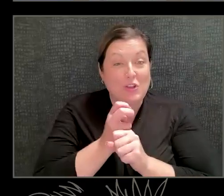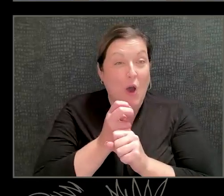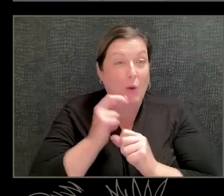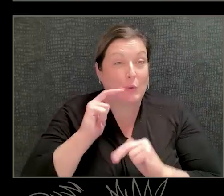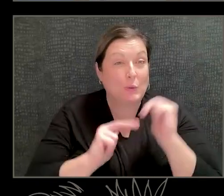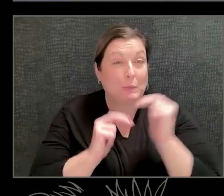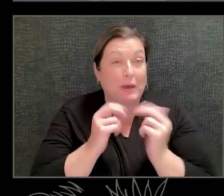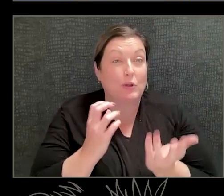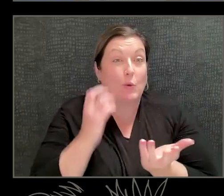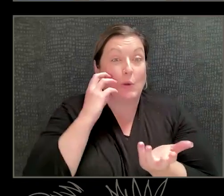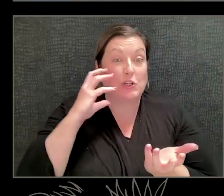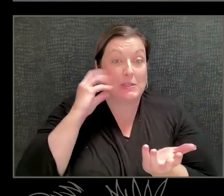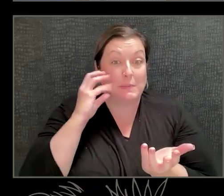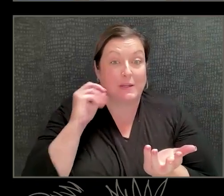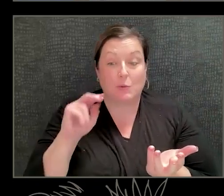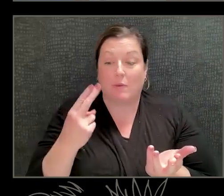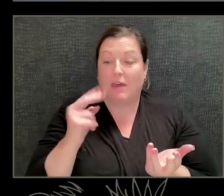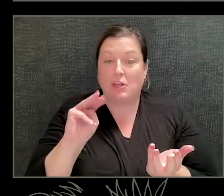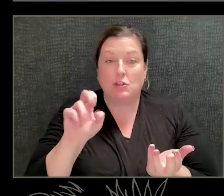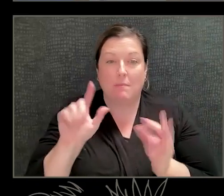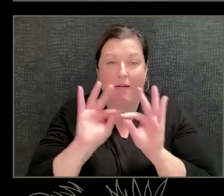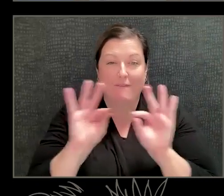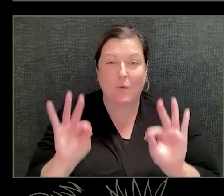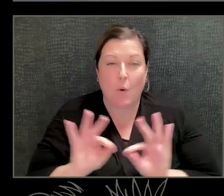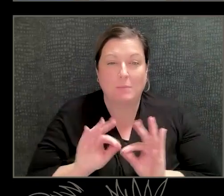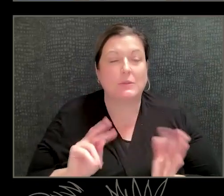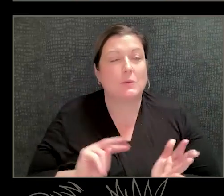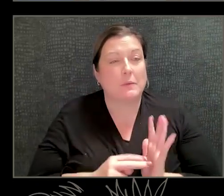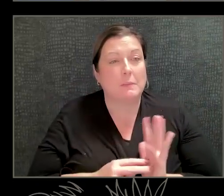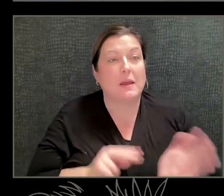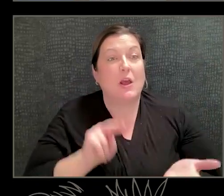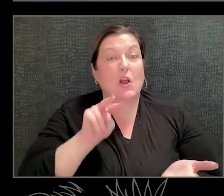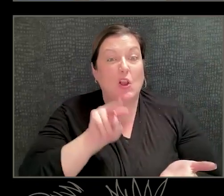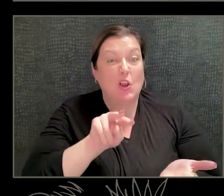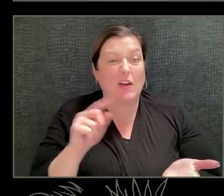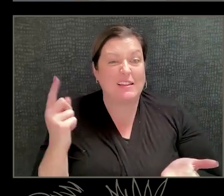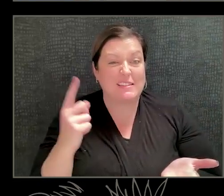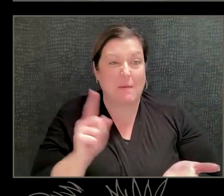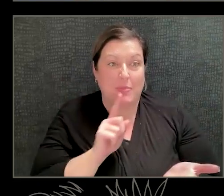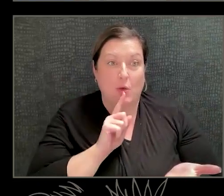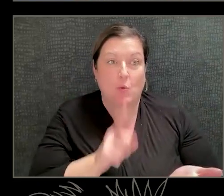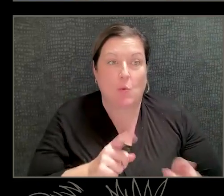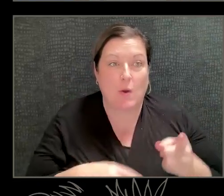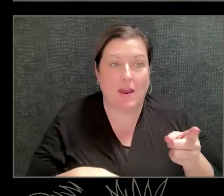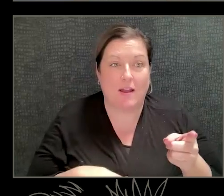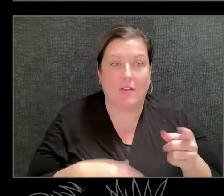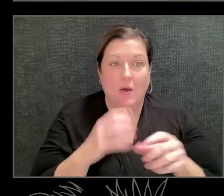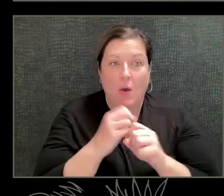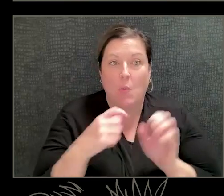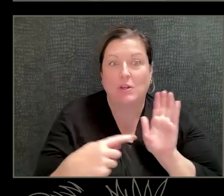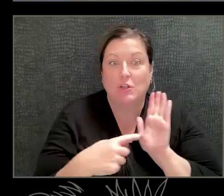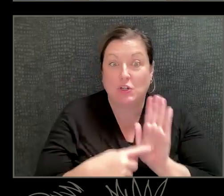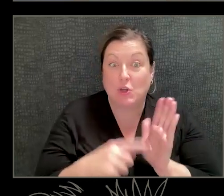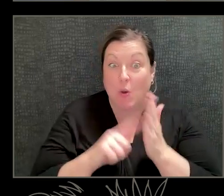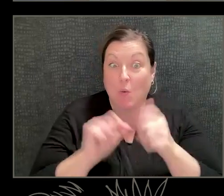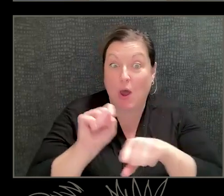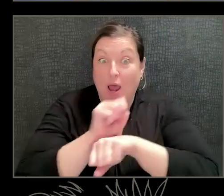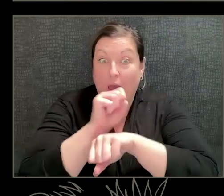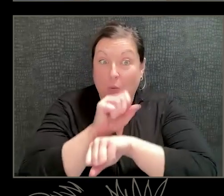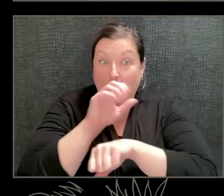forms. So what do I mean by that? Let's look at something real. This is the part of the talk where I get to show you what I work